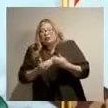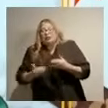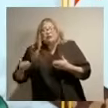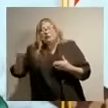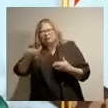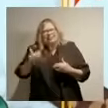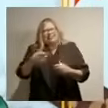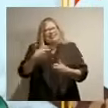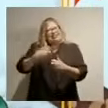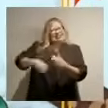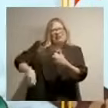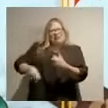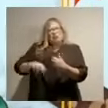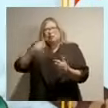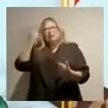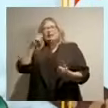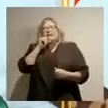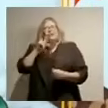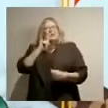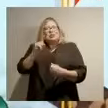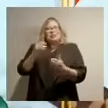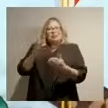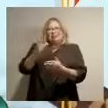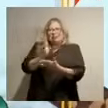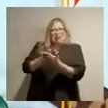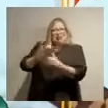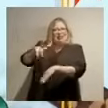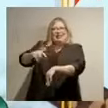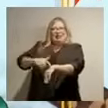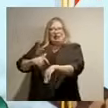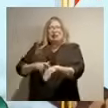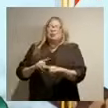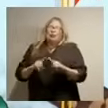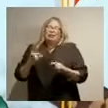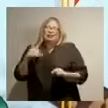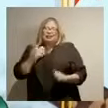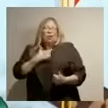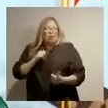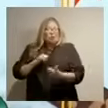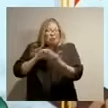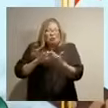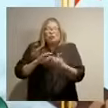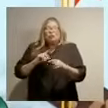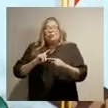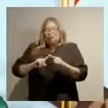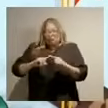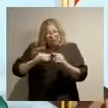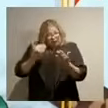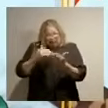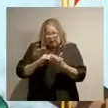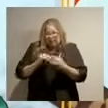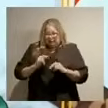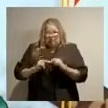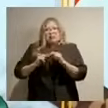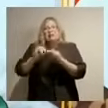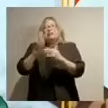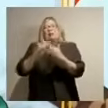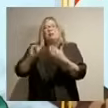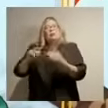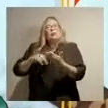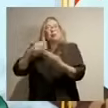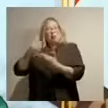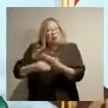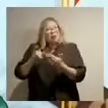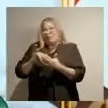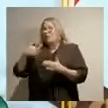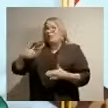the moment within that budget frame. But that's the approach I would take to rebuild some of these programs that by definition we all